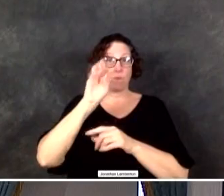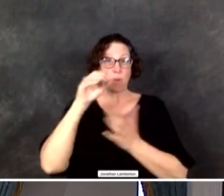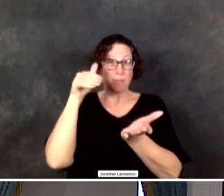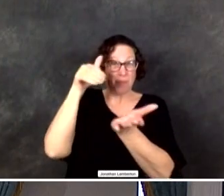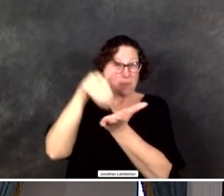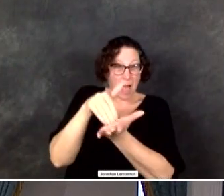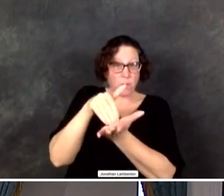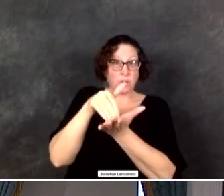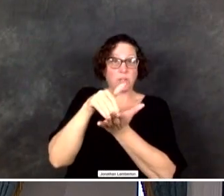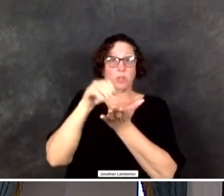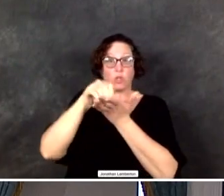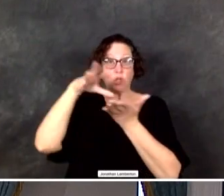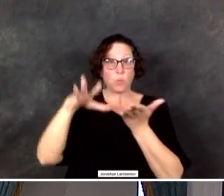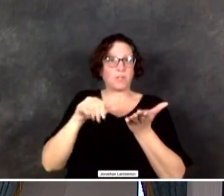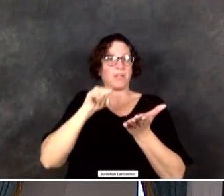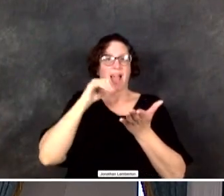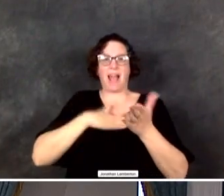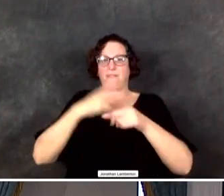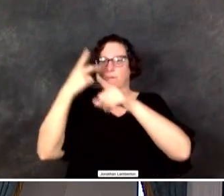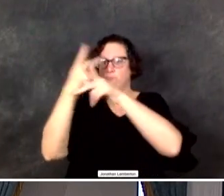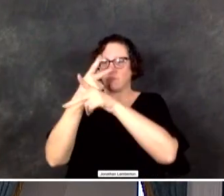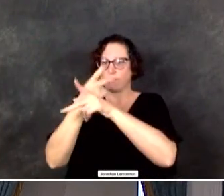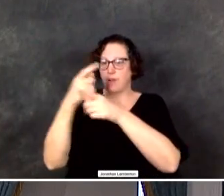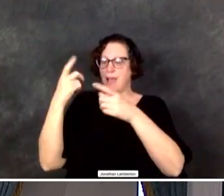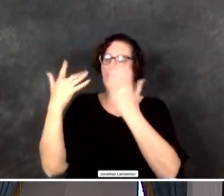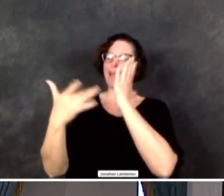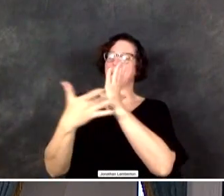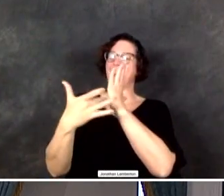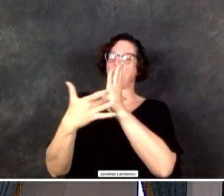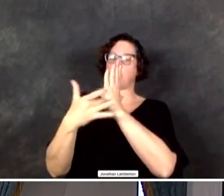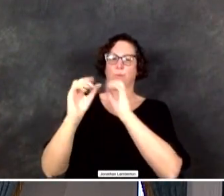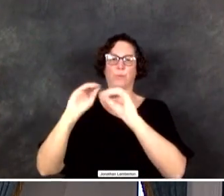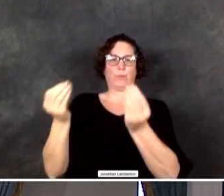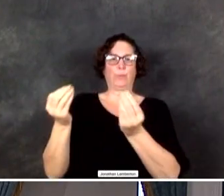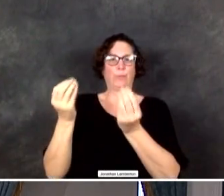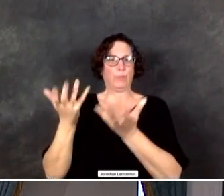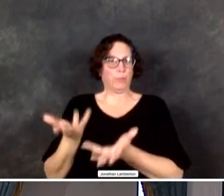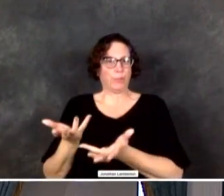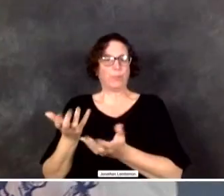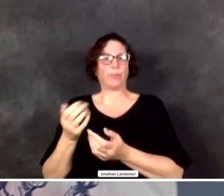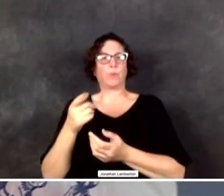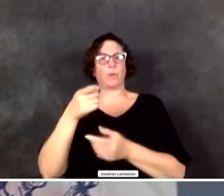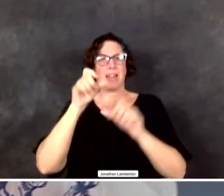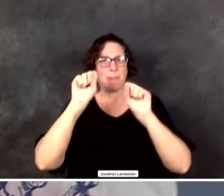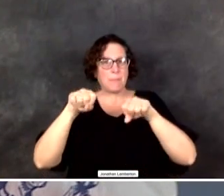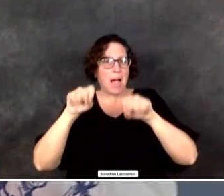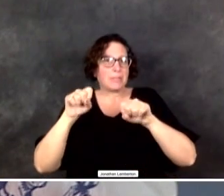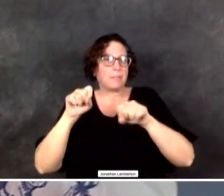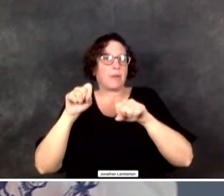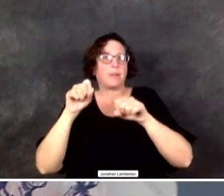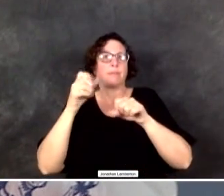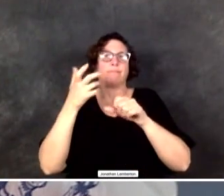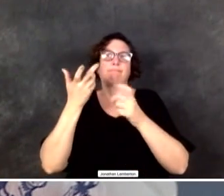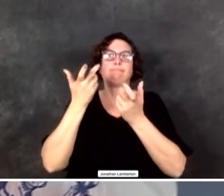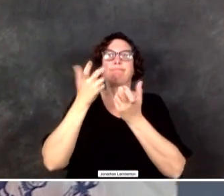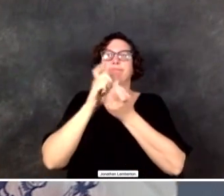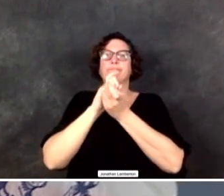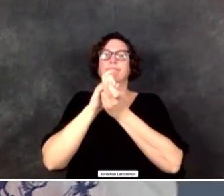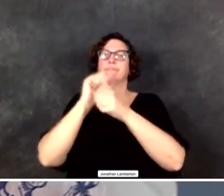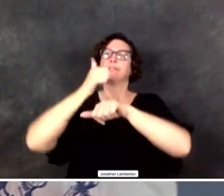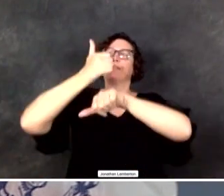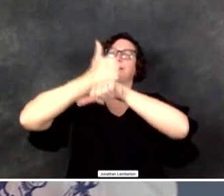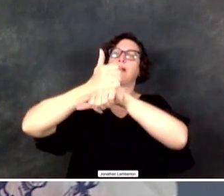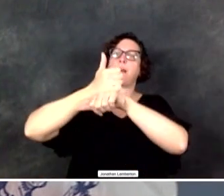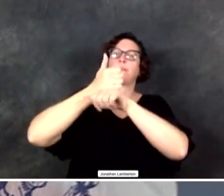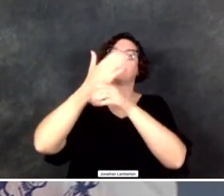components offline to help relieve the pressure? Yeah, great question, Sophia. I'll pass the Chancellor, but say one, the DOE has